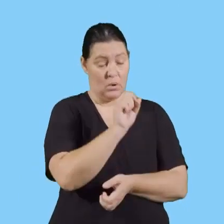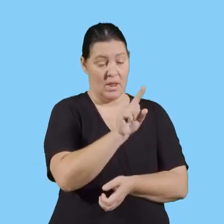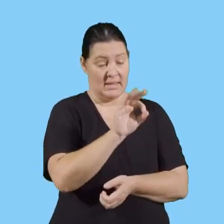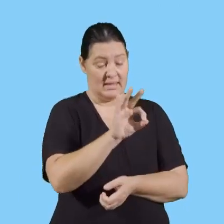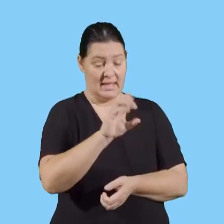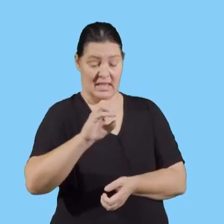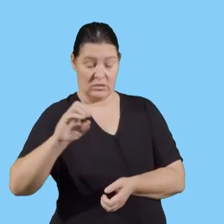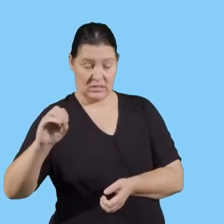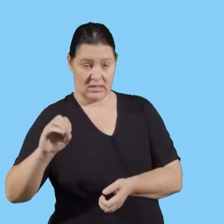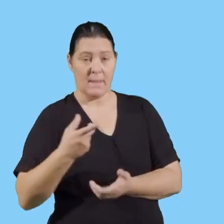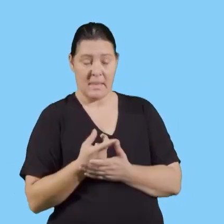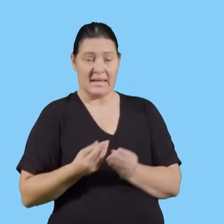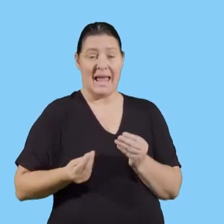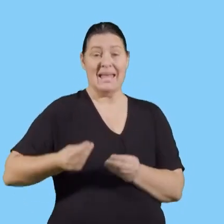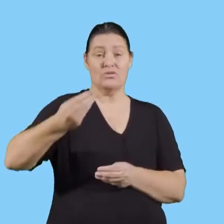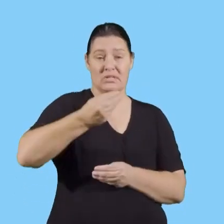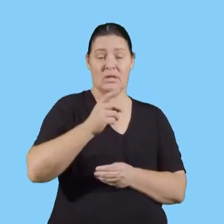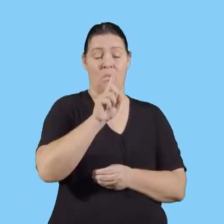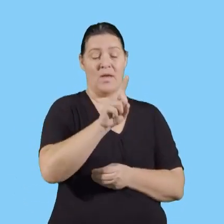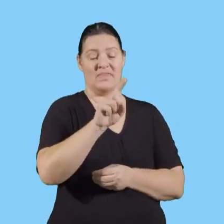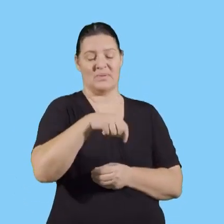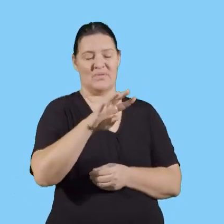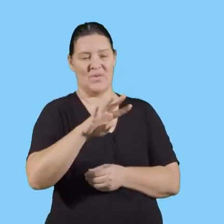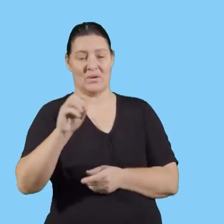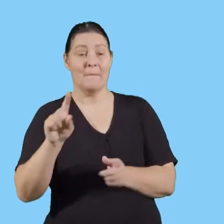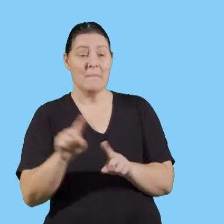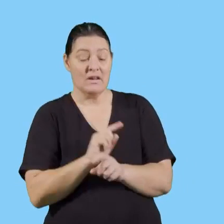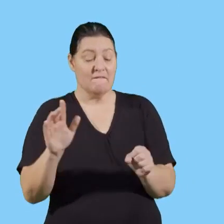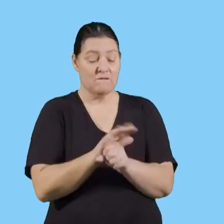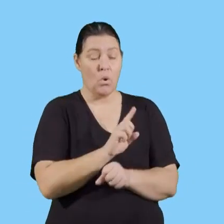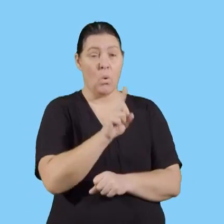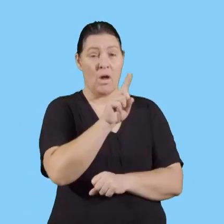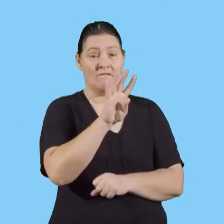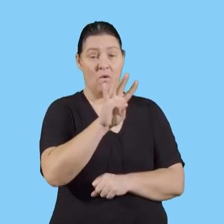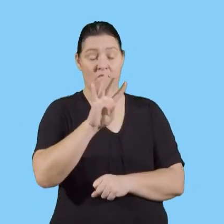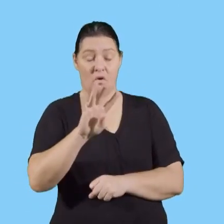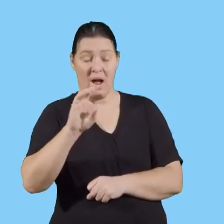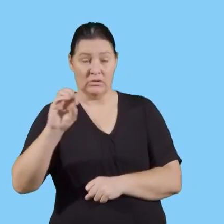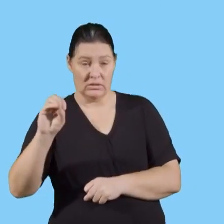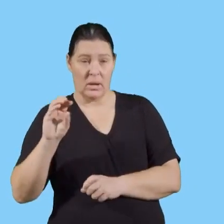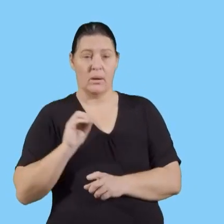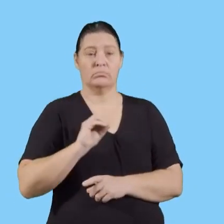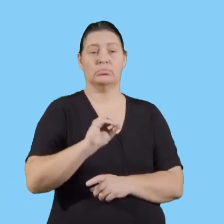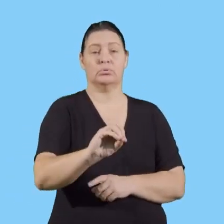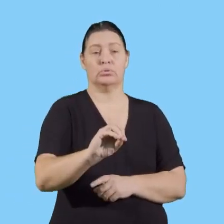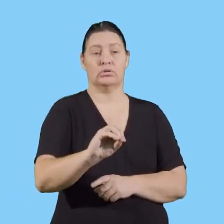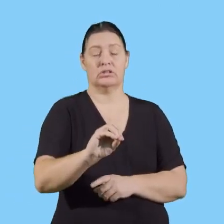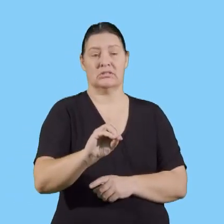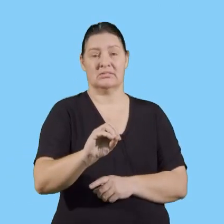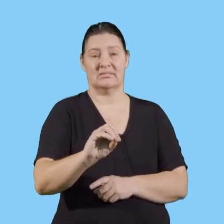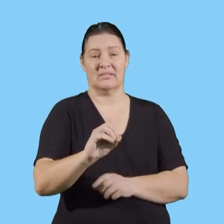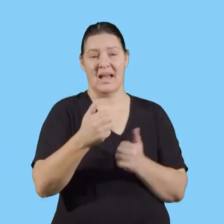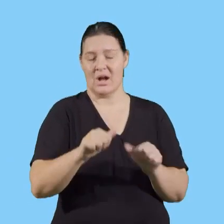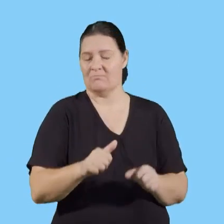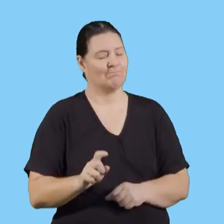1,400. However, the full amount was credited to the fixed deposit account, and we know that this is an error which must